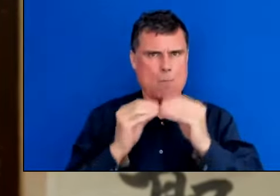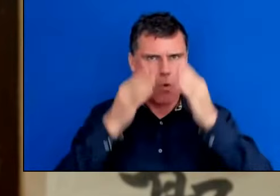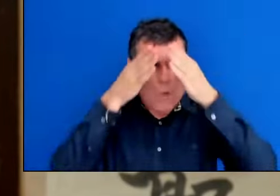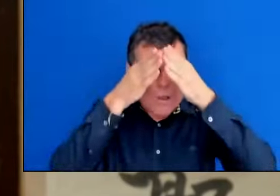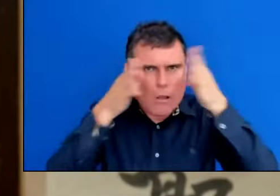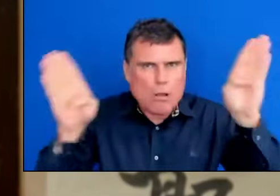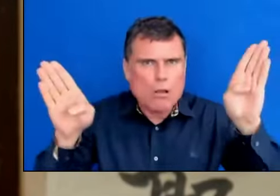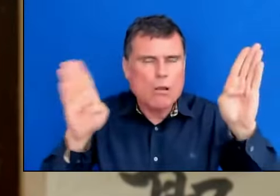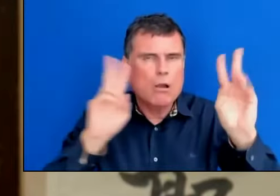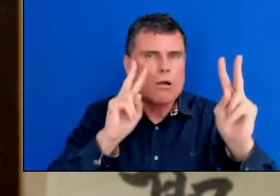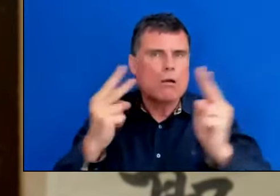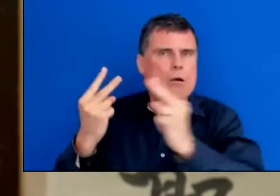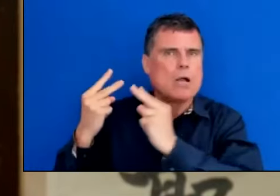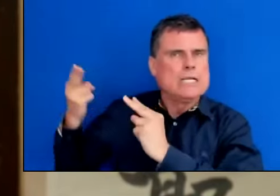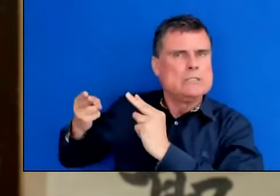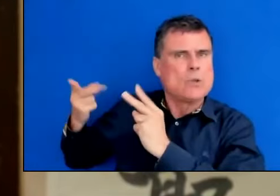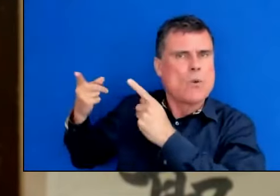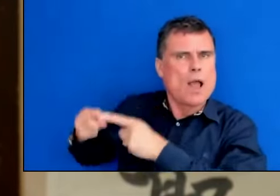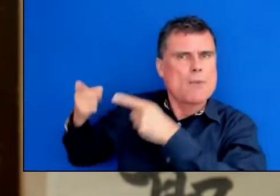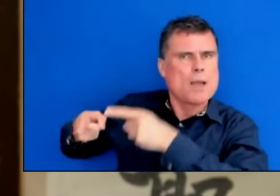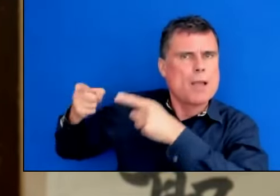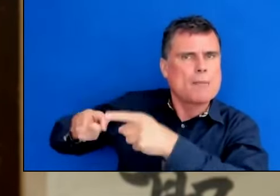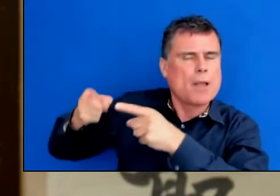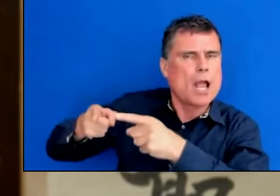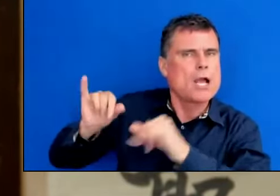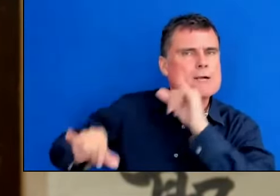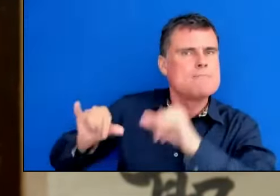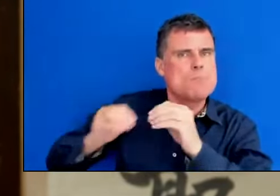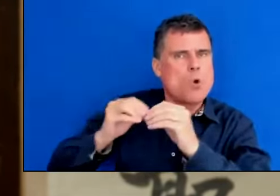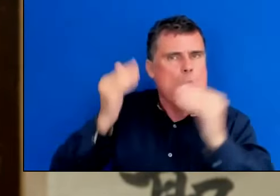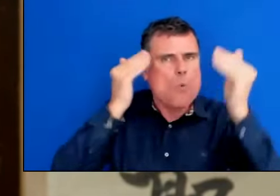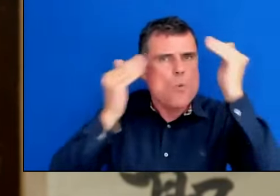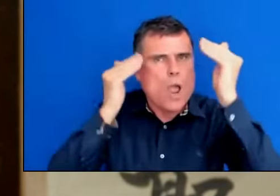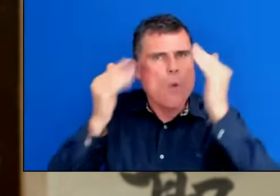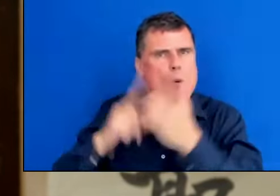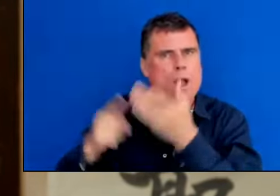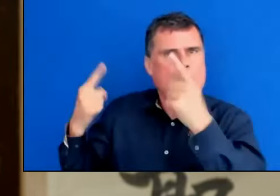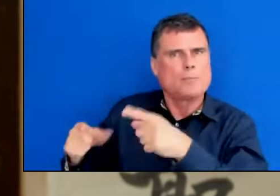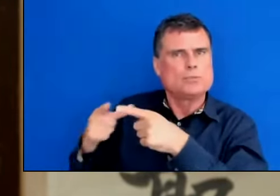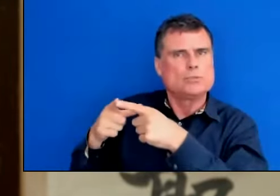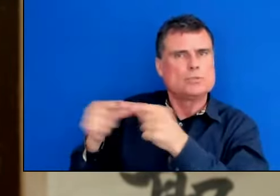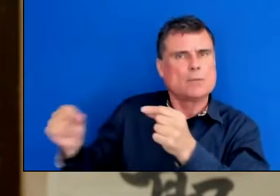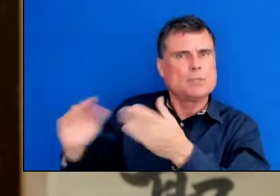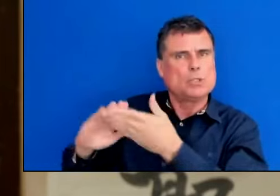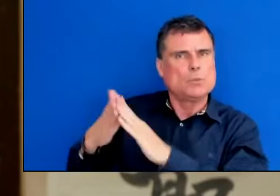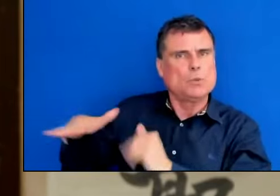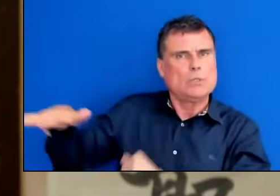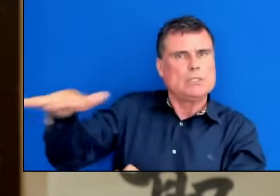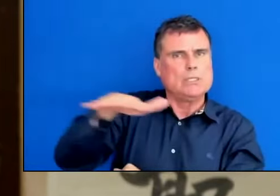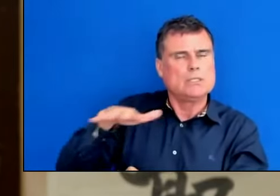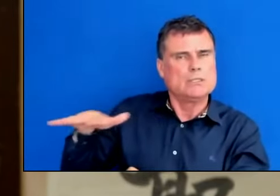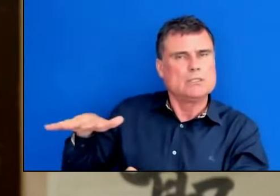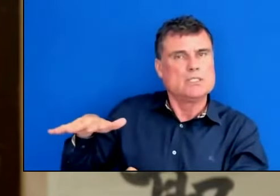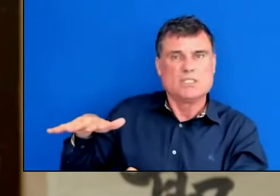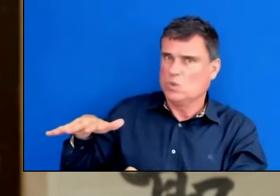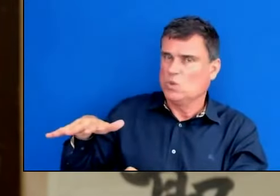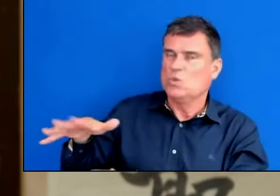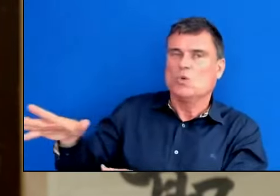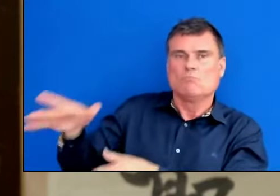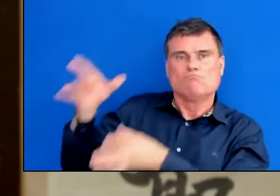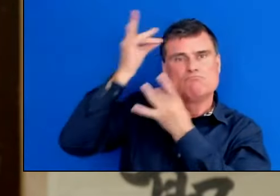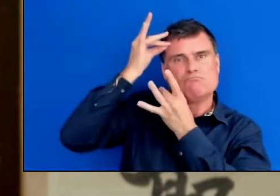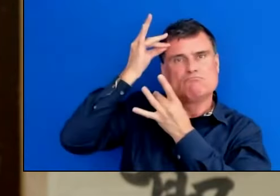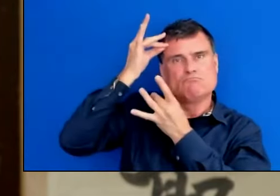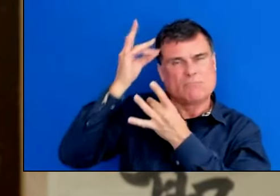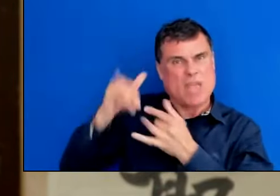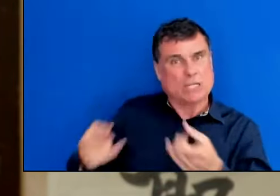historical wrongs committed against the Japanese Canadian community. This is truly a monumental day for Japanese Canadian community, and we